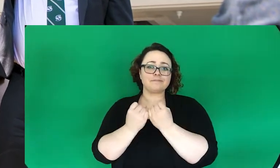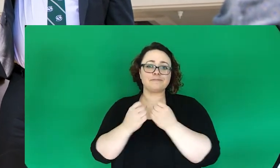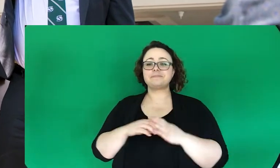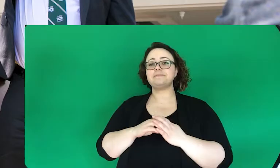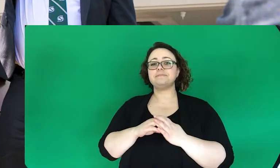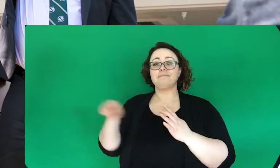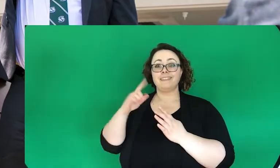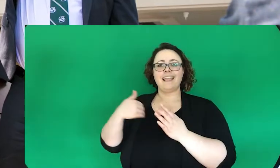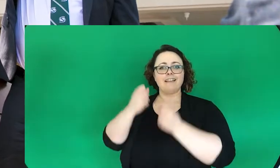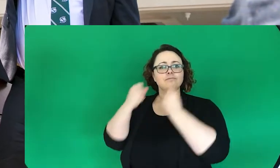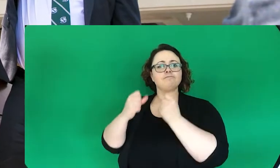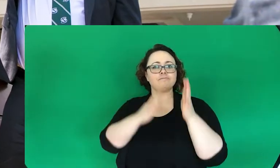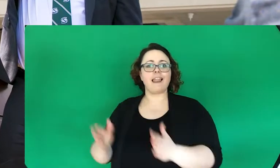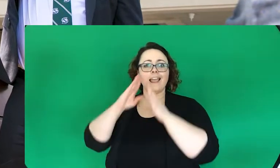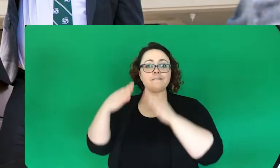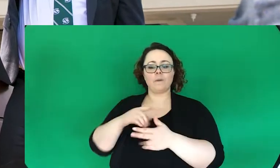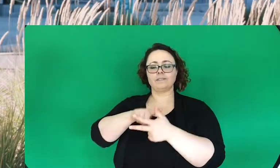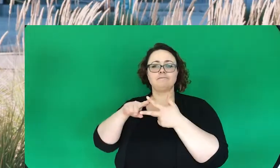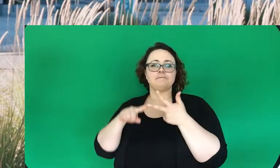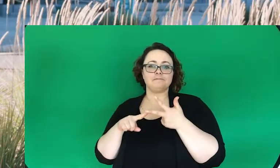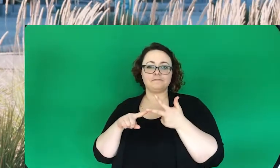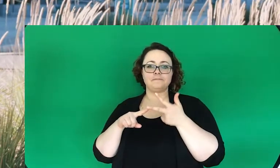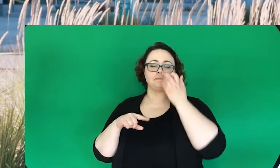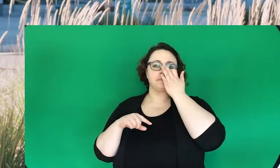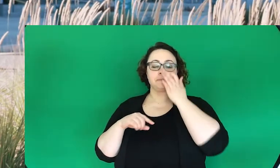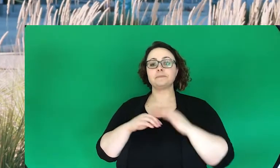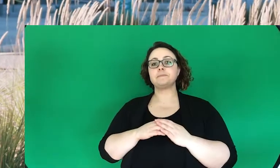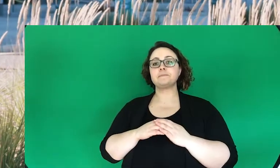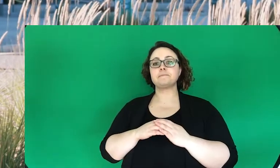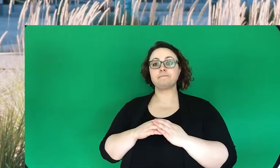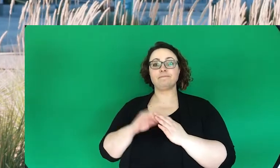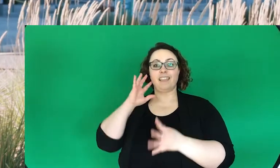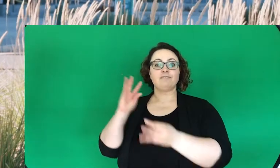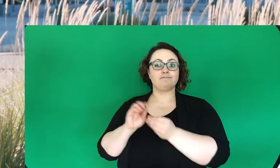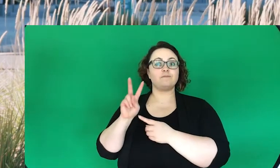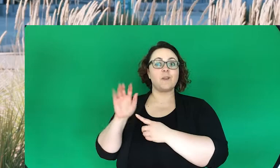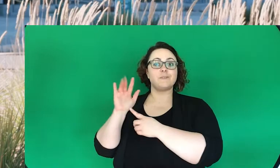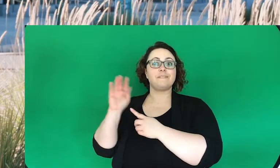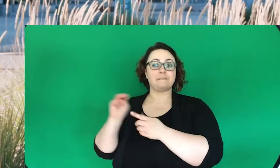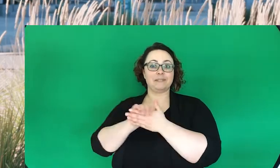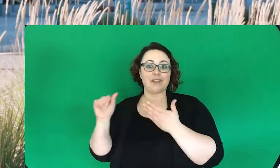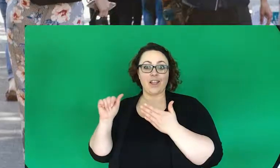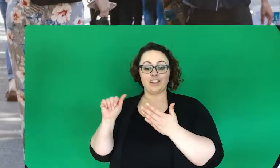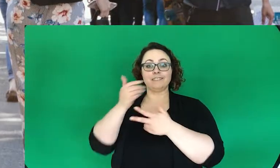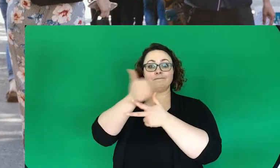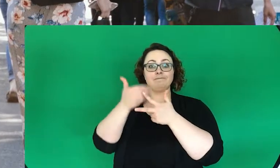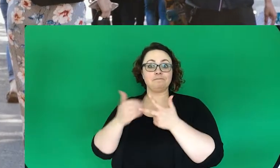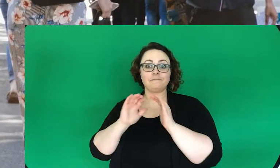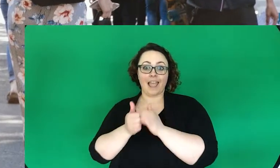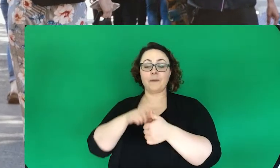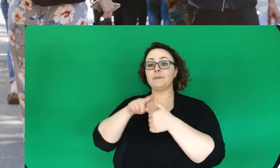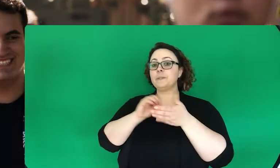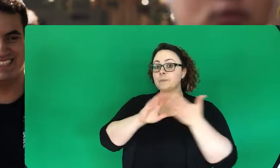future society. And they have a solid plan that focuses on 3 areas for fundraising $225 million. Those